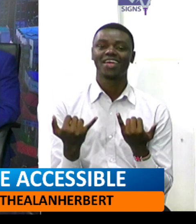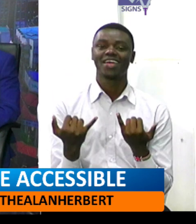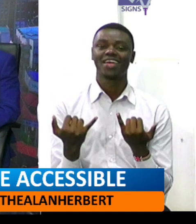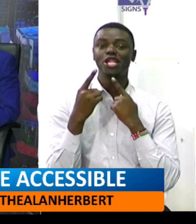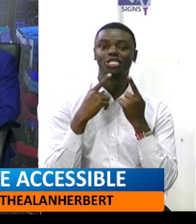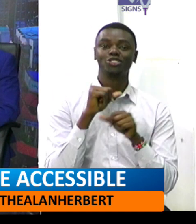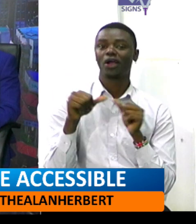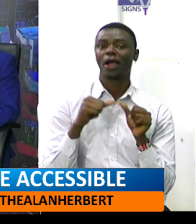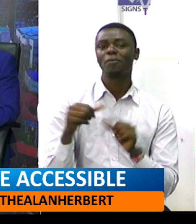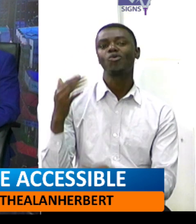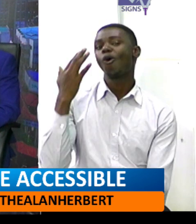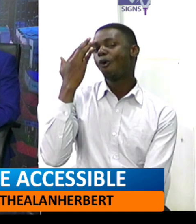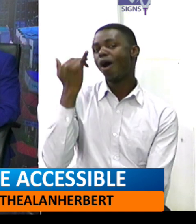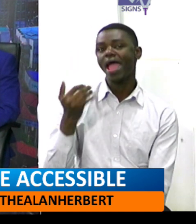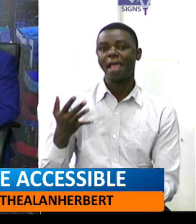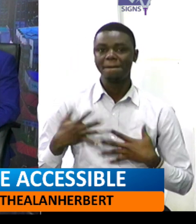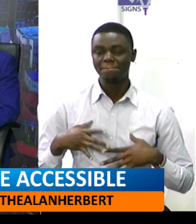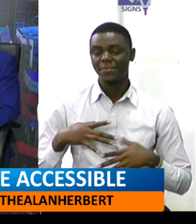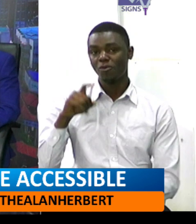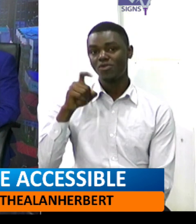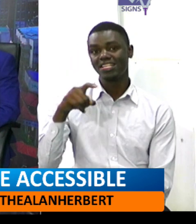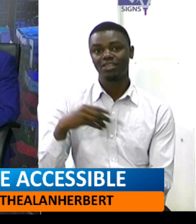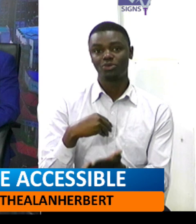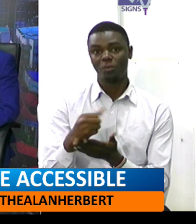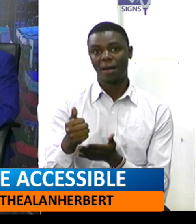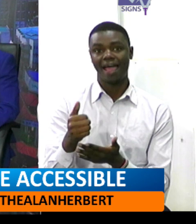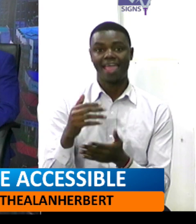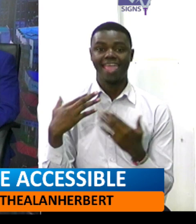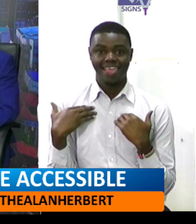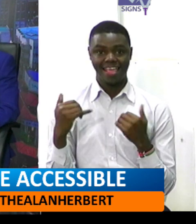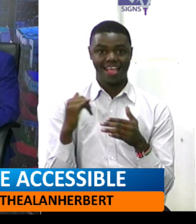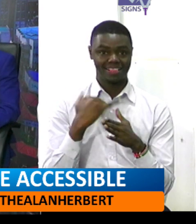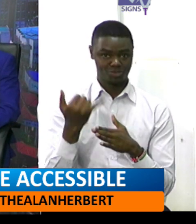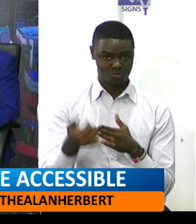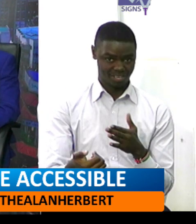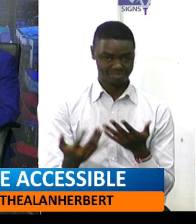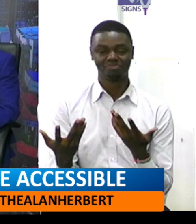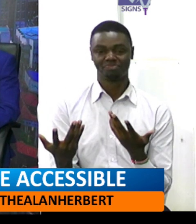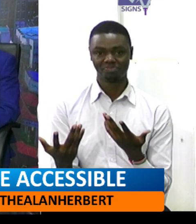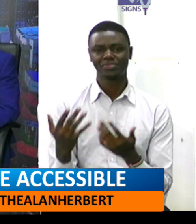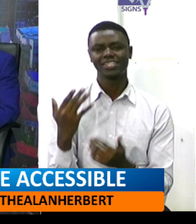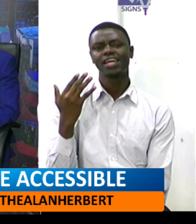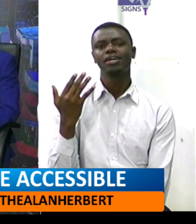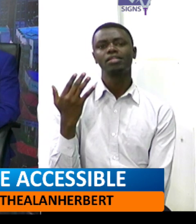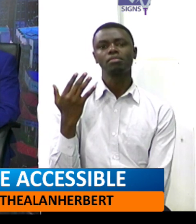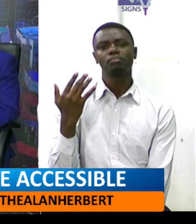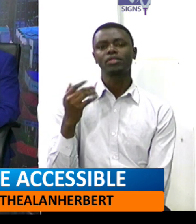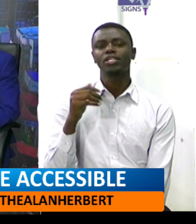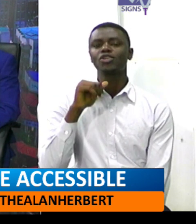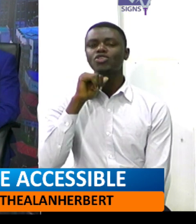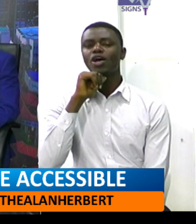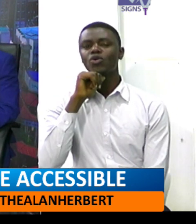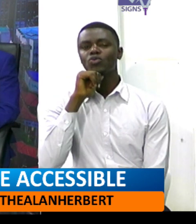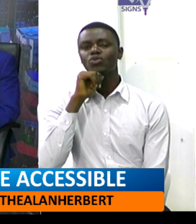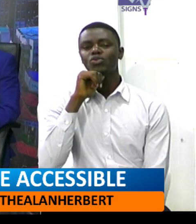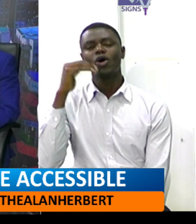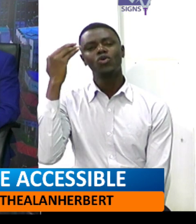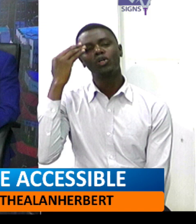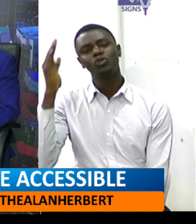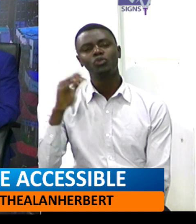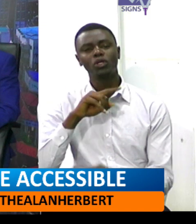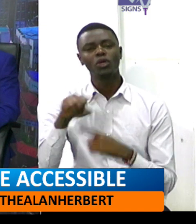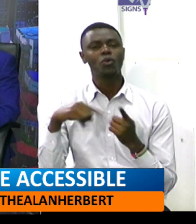Let's talk about why people need to buy health insurance. Yeah. Because you don't know when